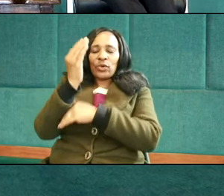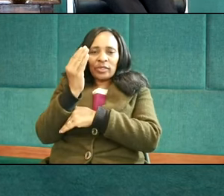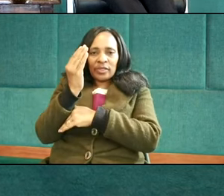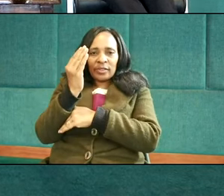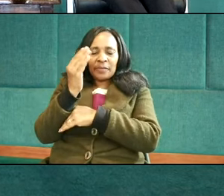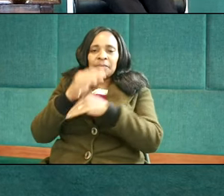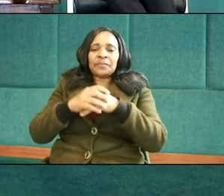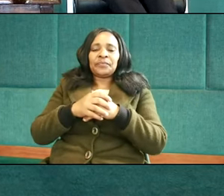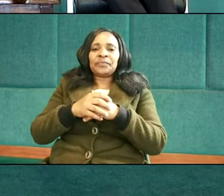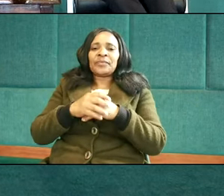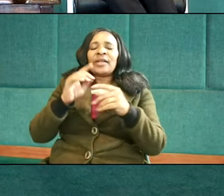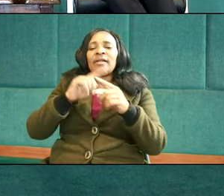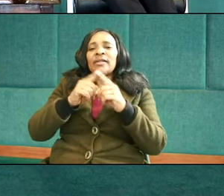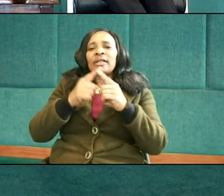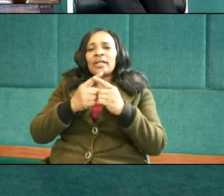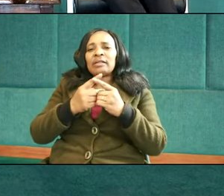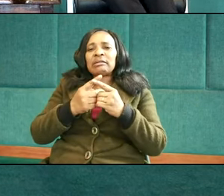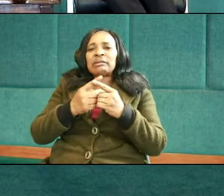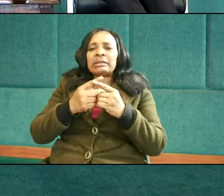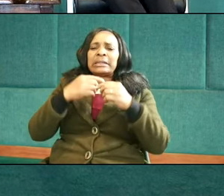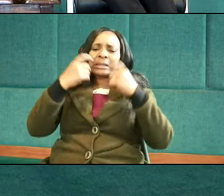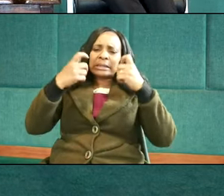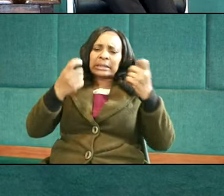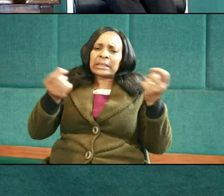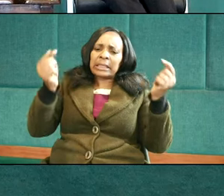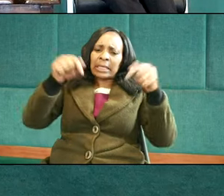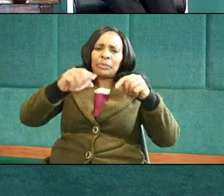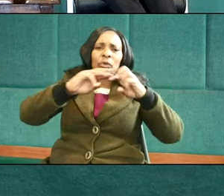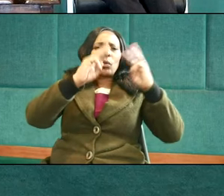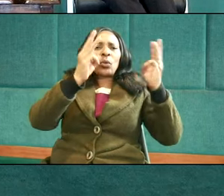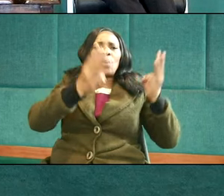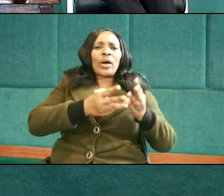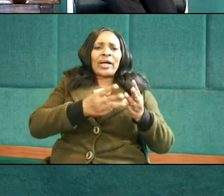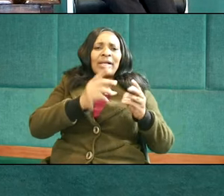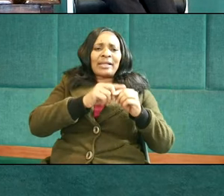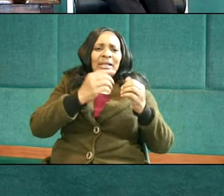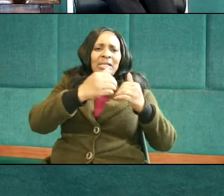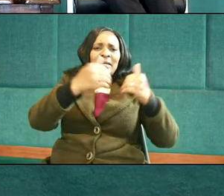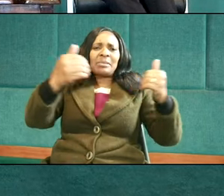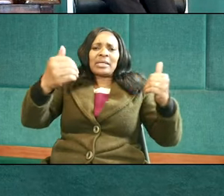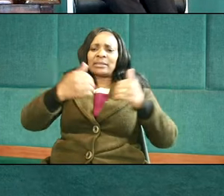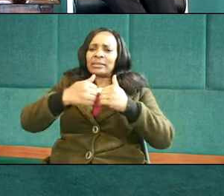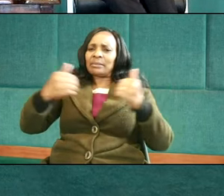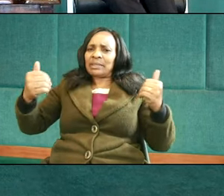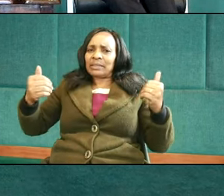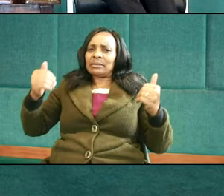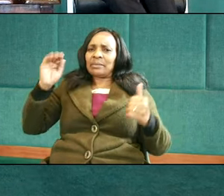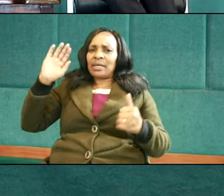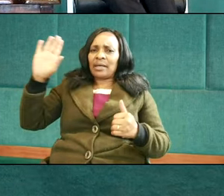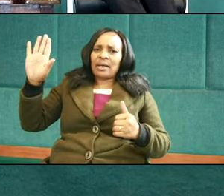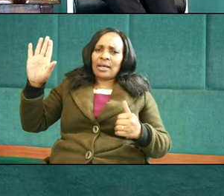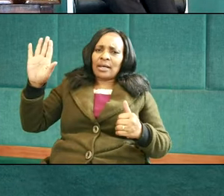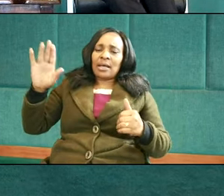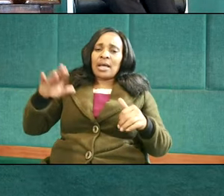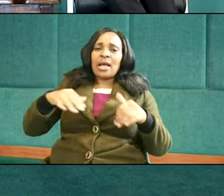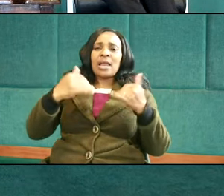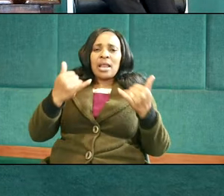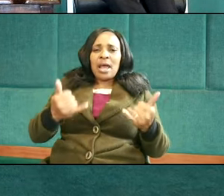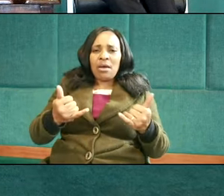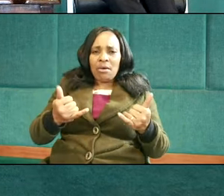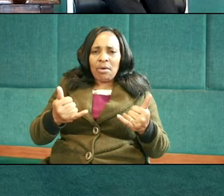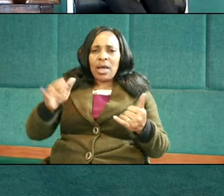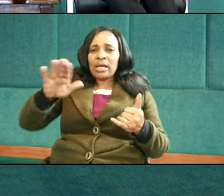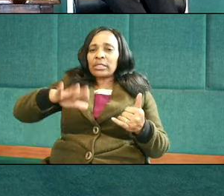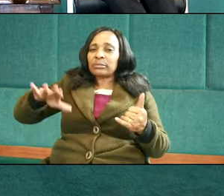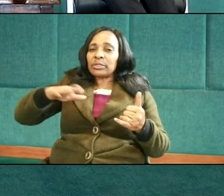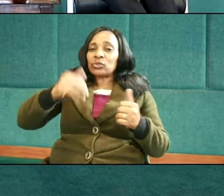created. And then sin came into the world and, you know, we were separated from Him. So now there was a space